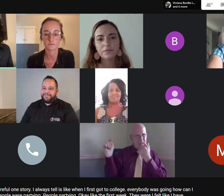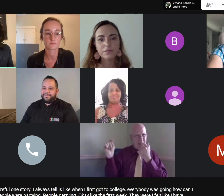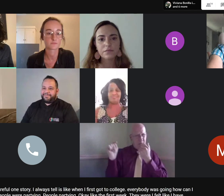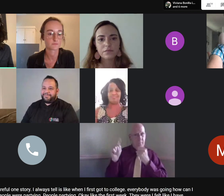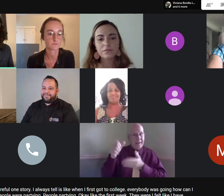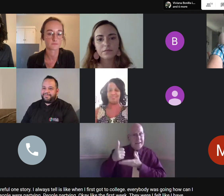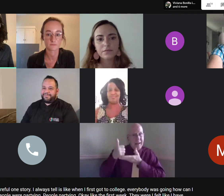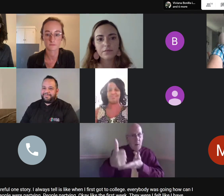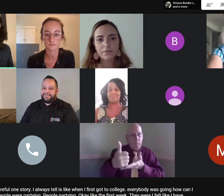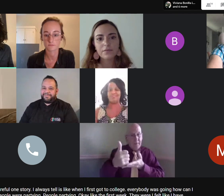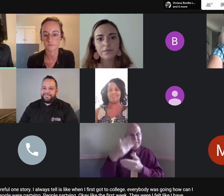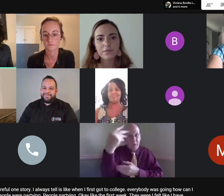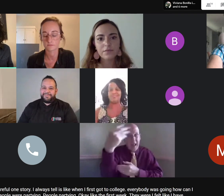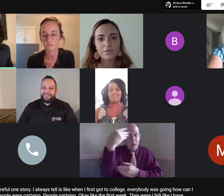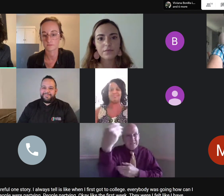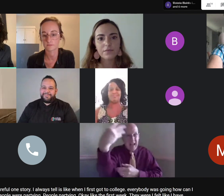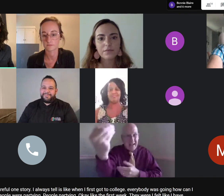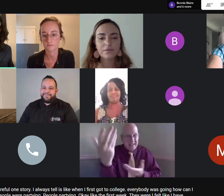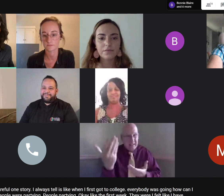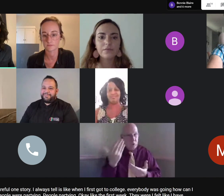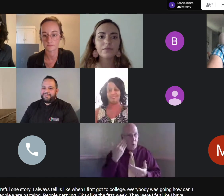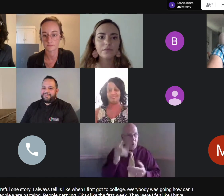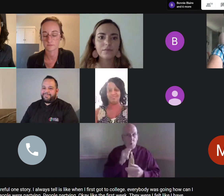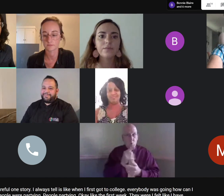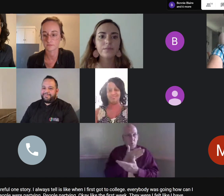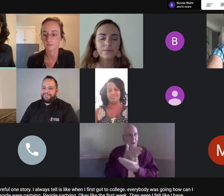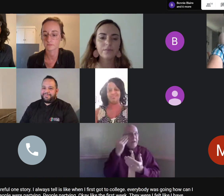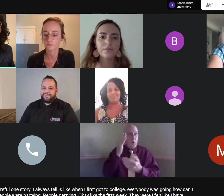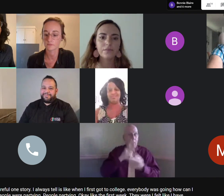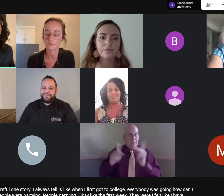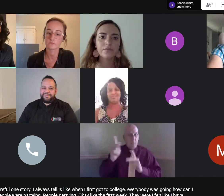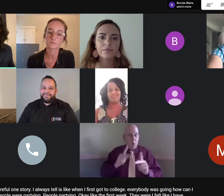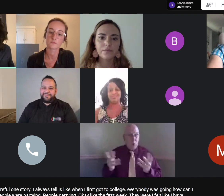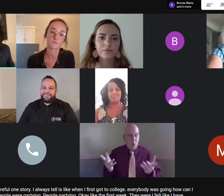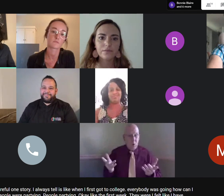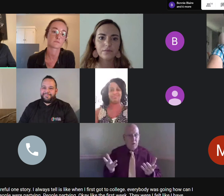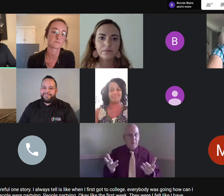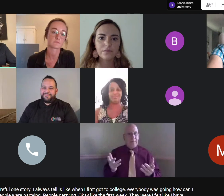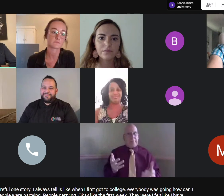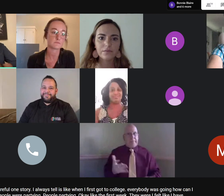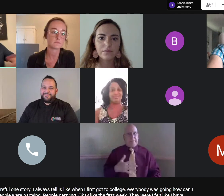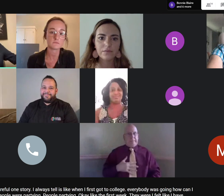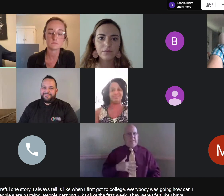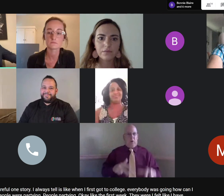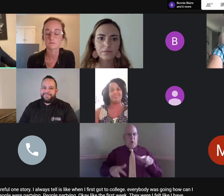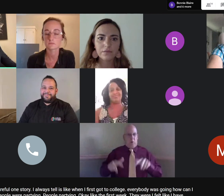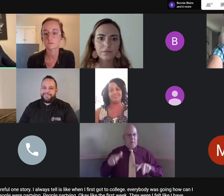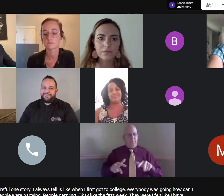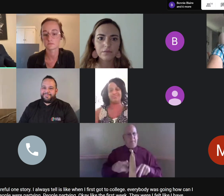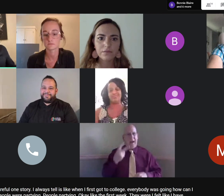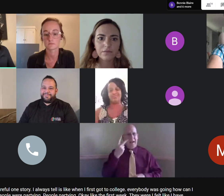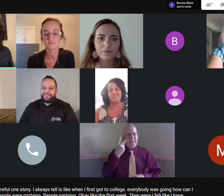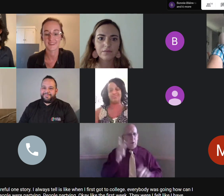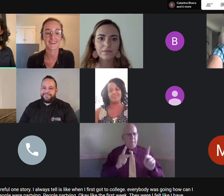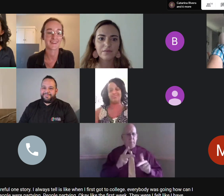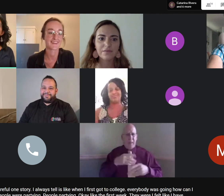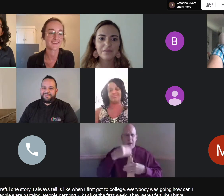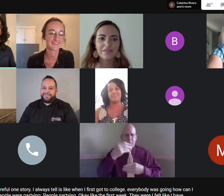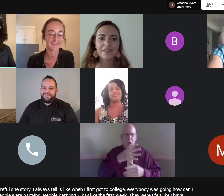get out. And you don't know anybody. So I saw people throwing up on the